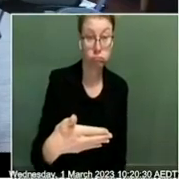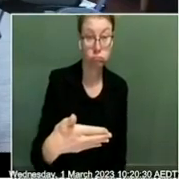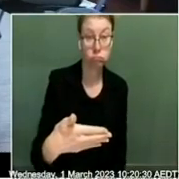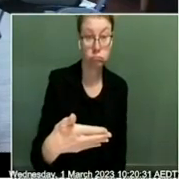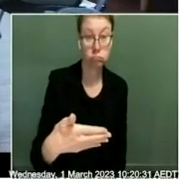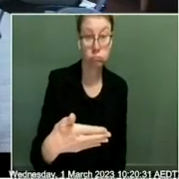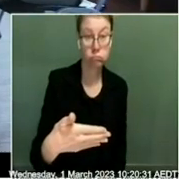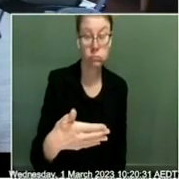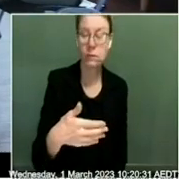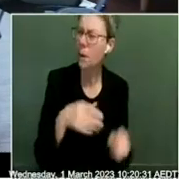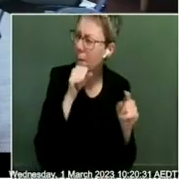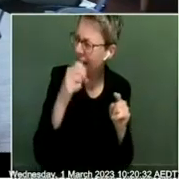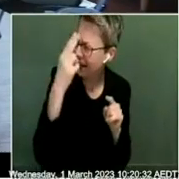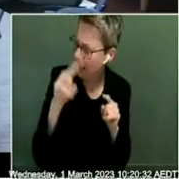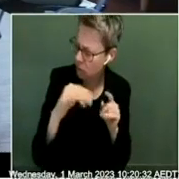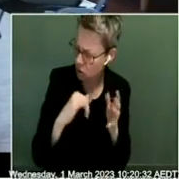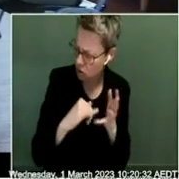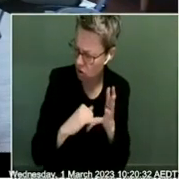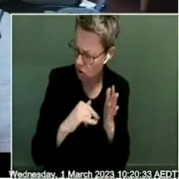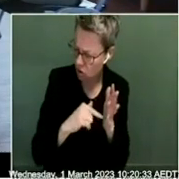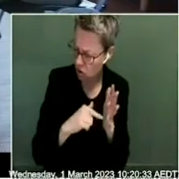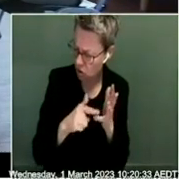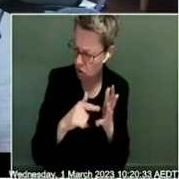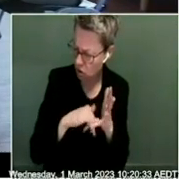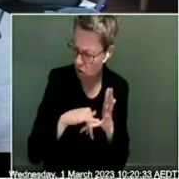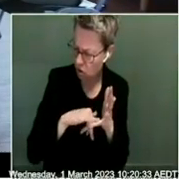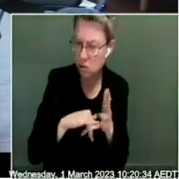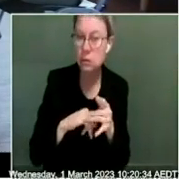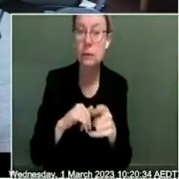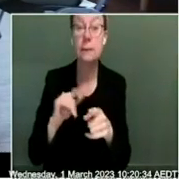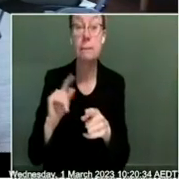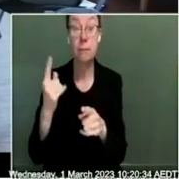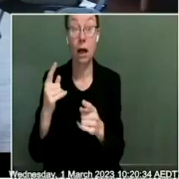Stop. It's in the records that it's there.